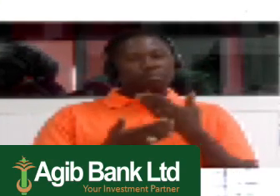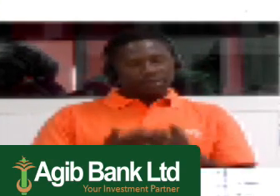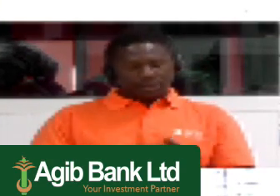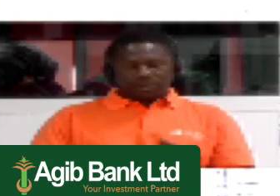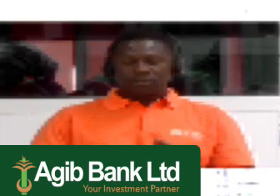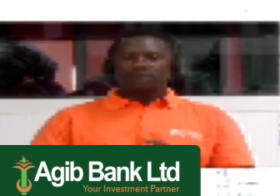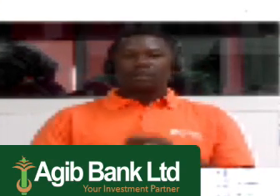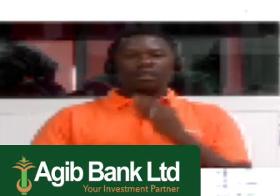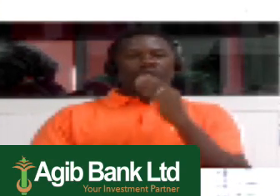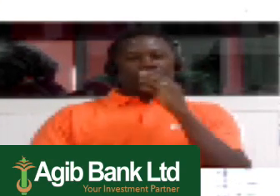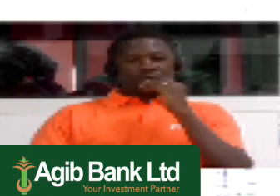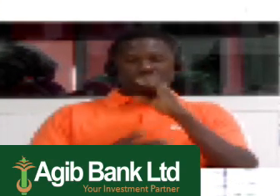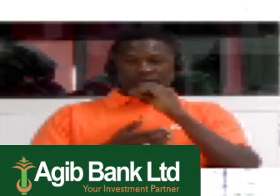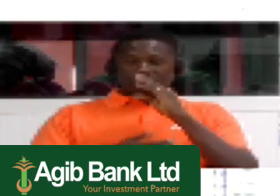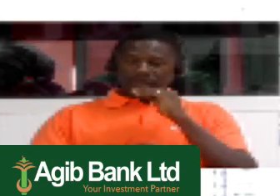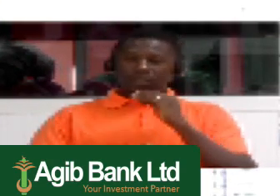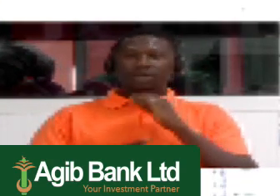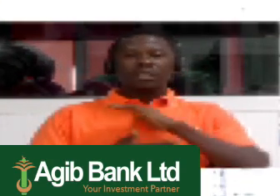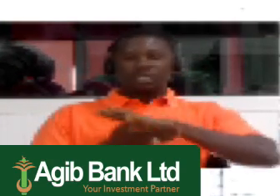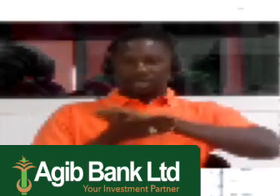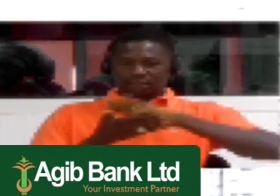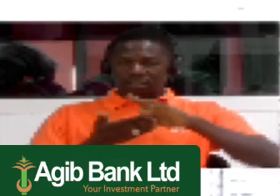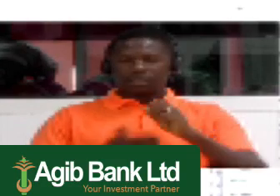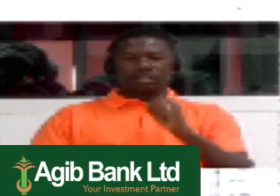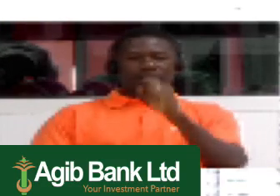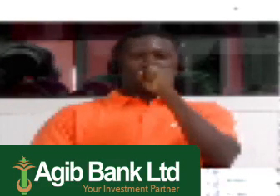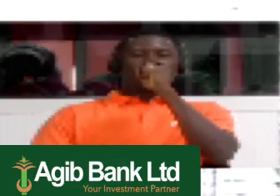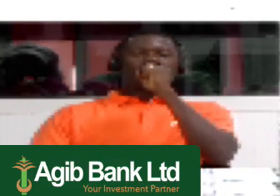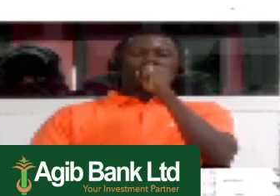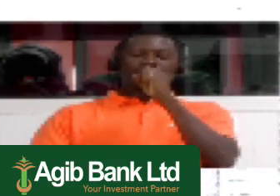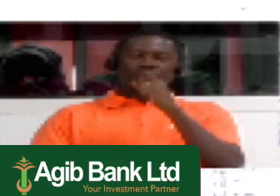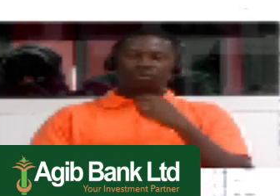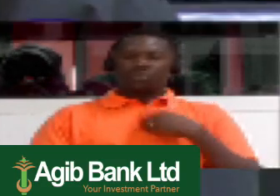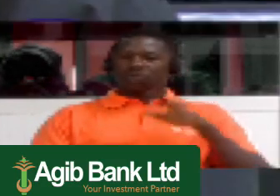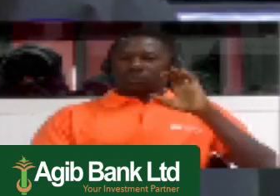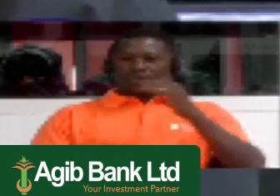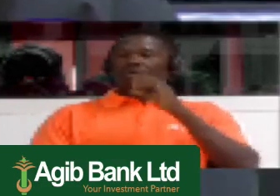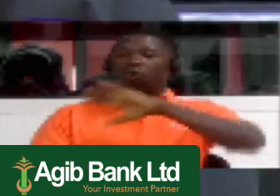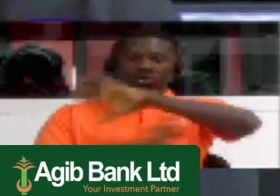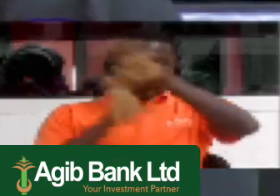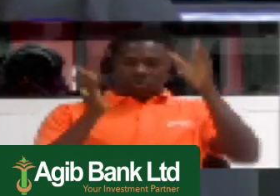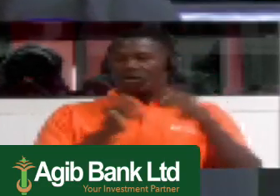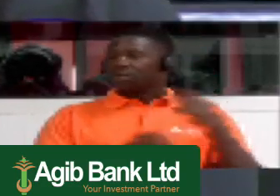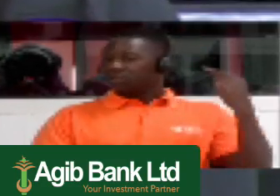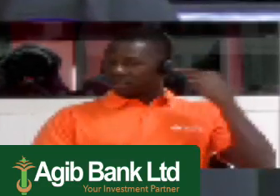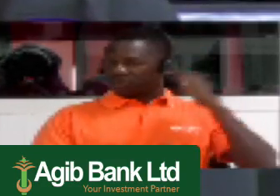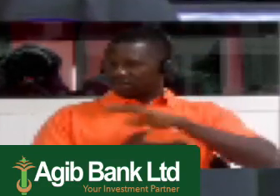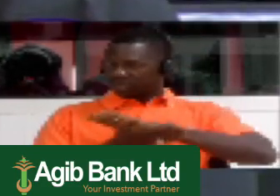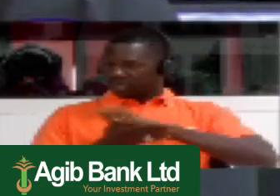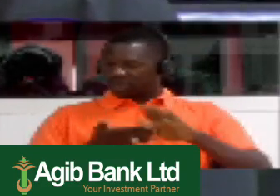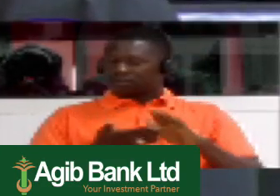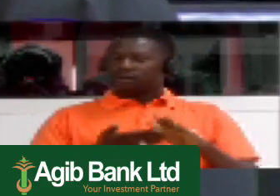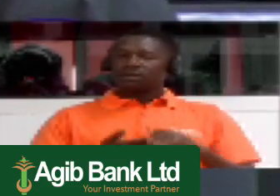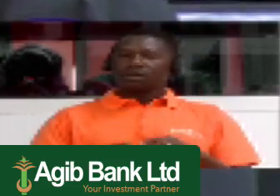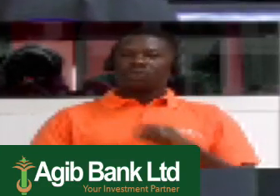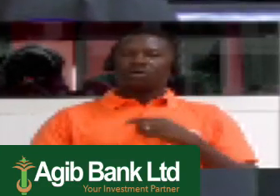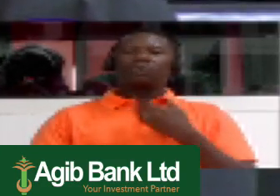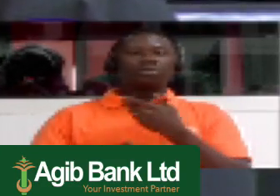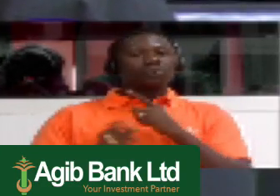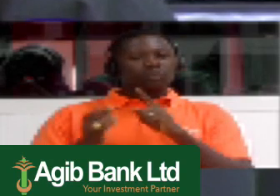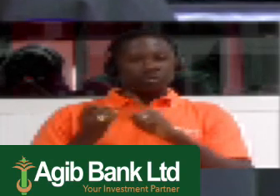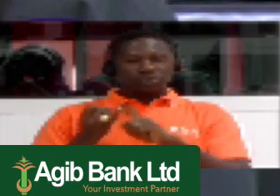so please speak clearly and loudly into the microphone so that we can all hear you. Thank you. Also, just for ease